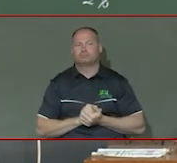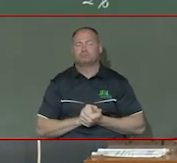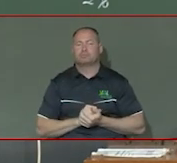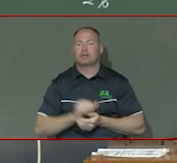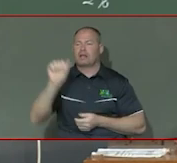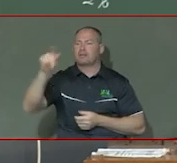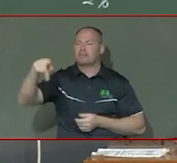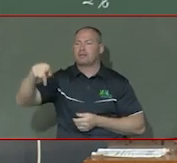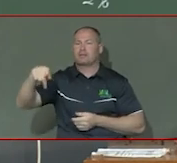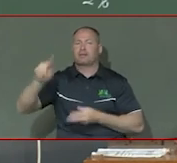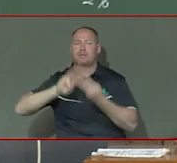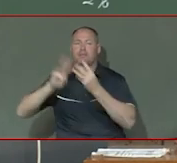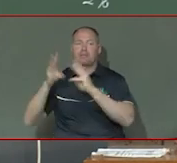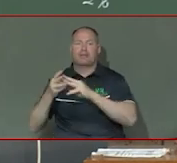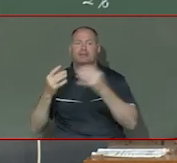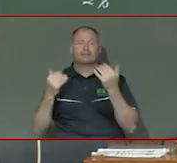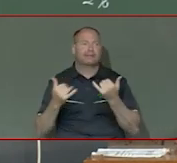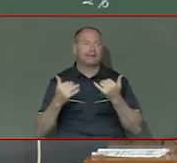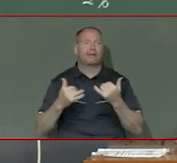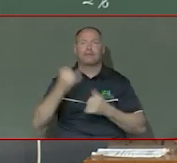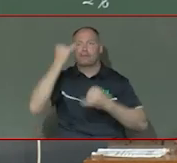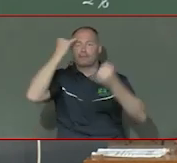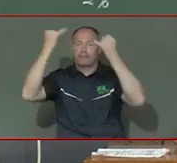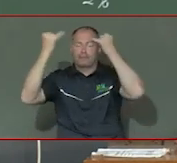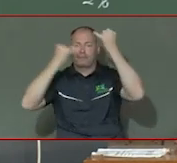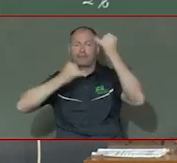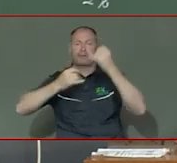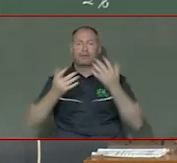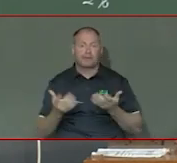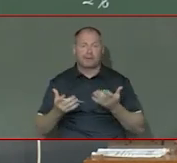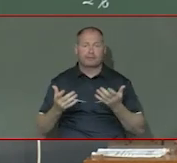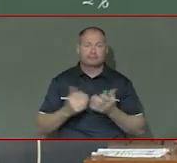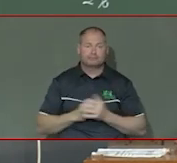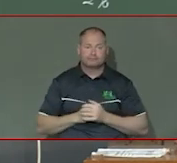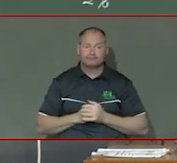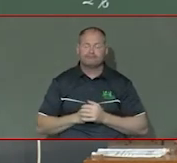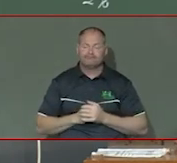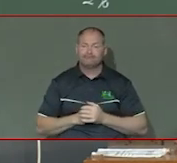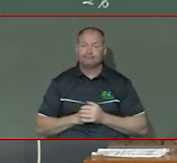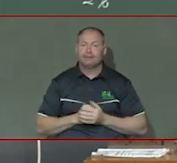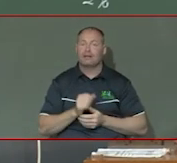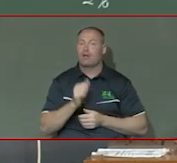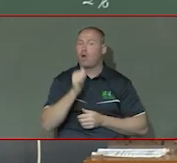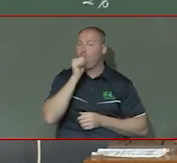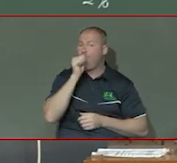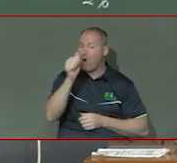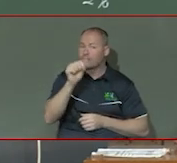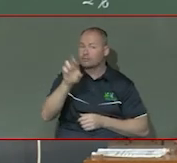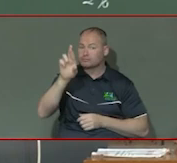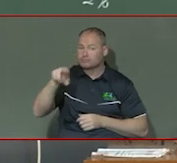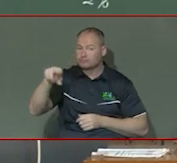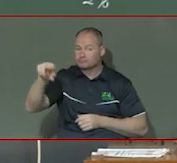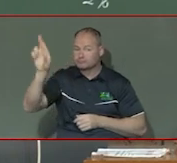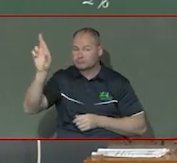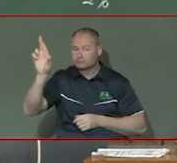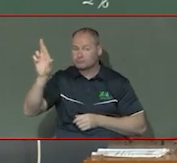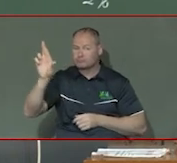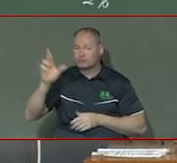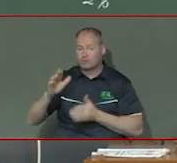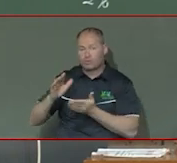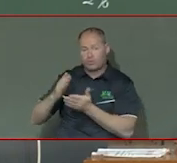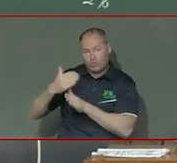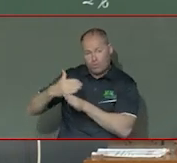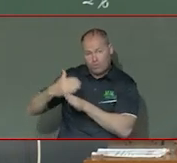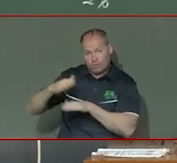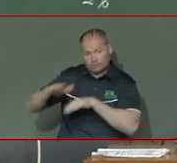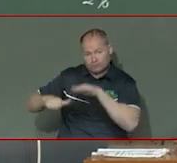and you come up with strange concepts, right, if your answer is correct and your working is correct and